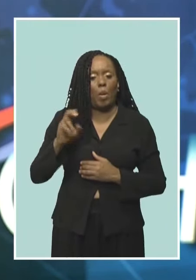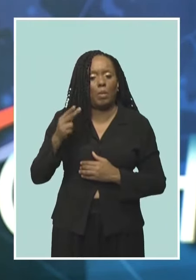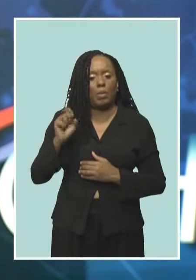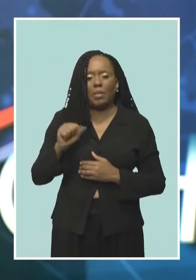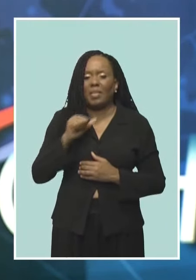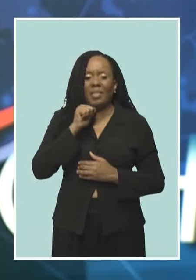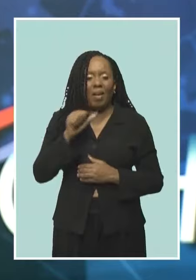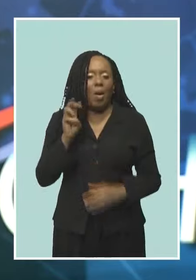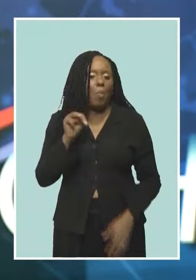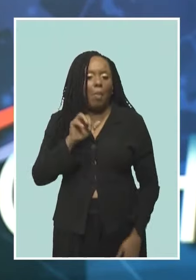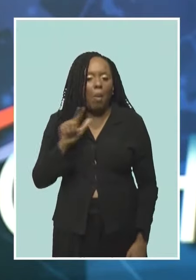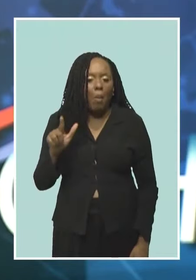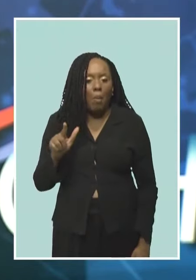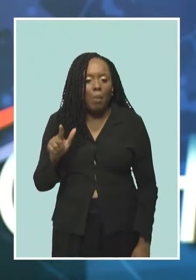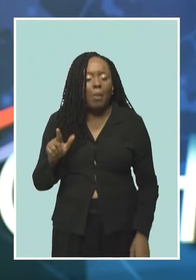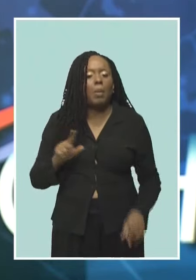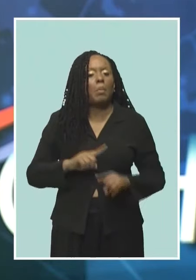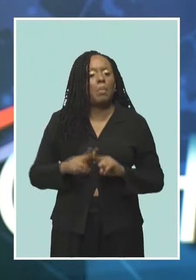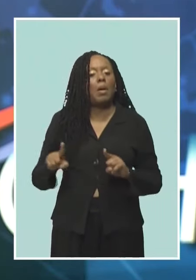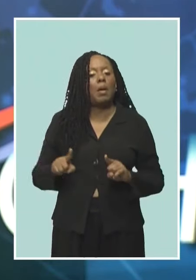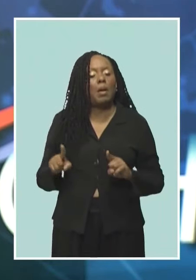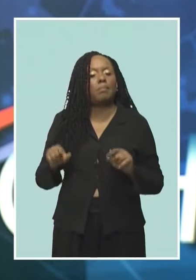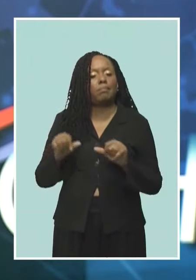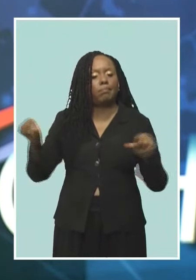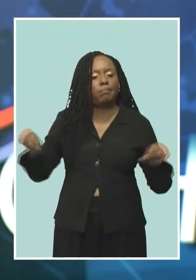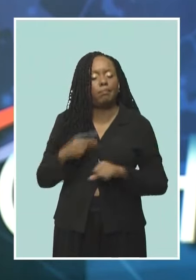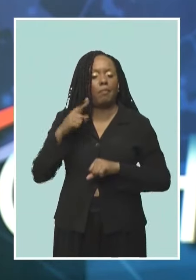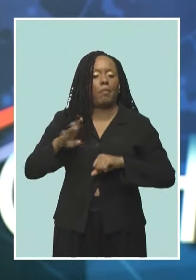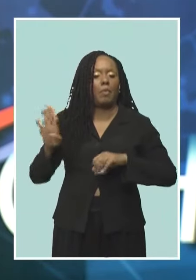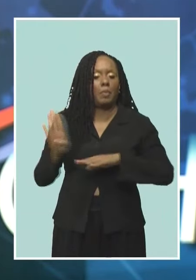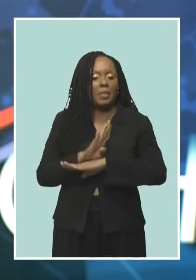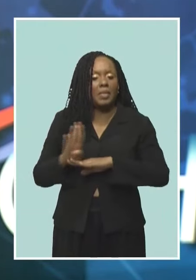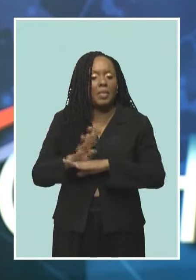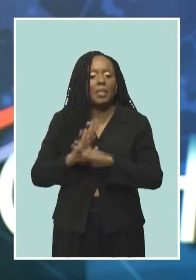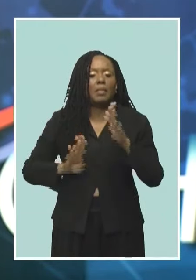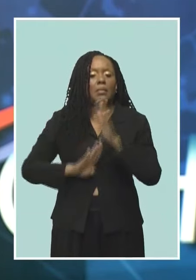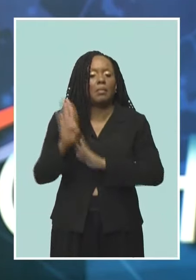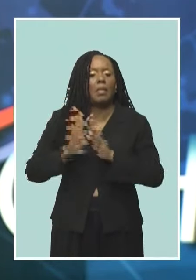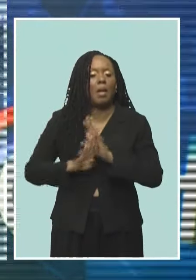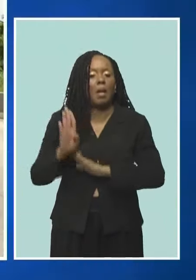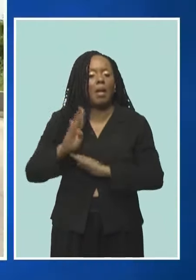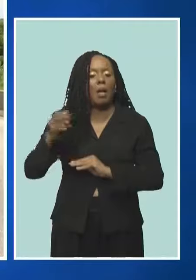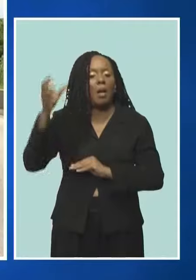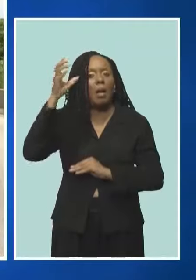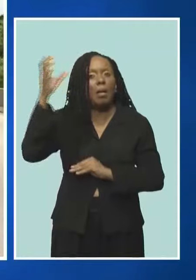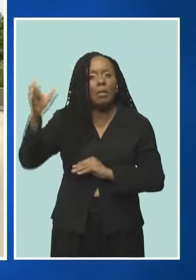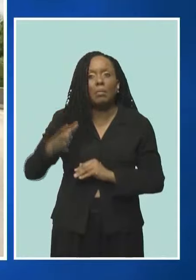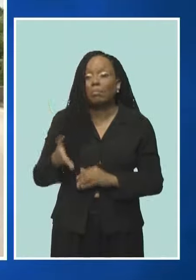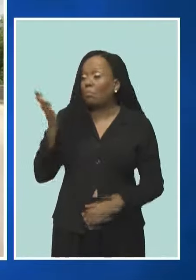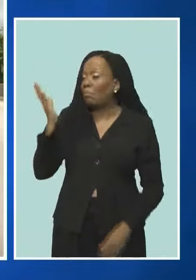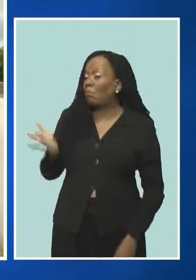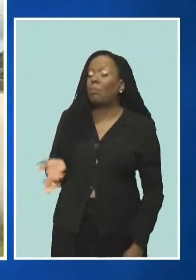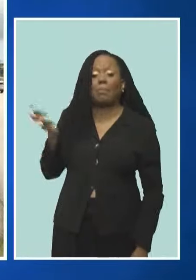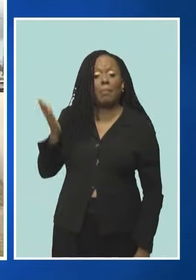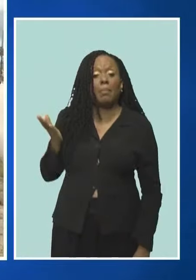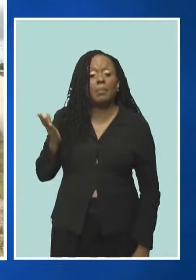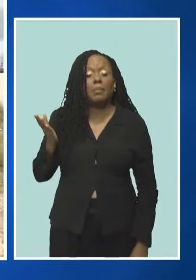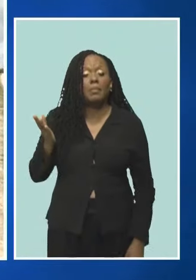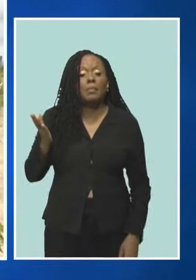revelation from project developer Justin Oran, who tells the Business Report they have developed and delivered on the concept. He says a cross-section